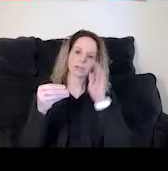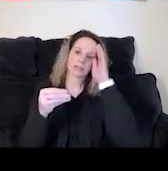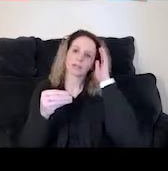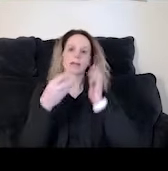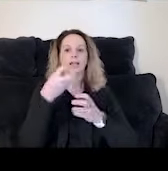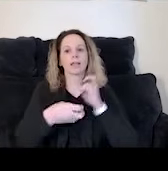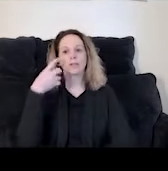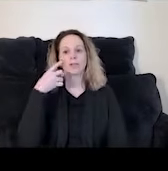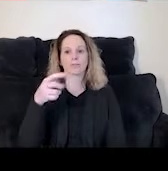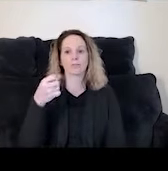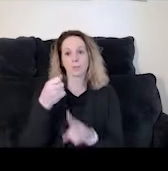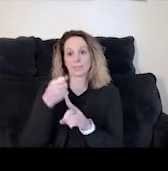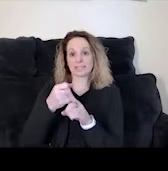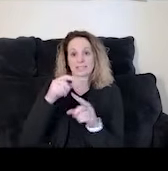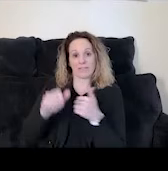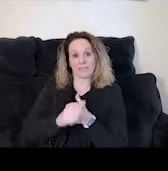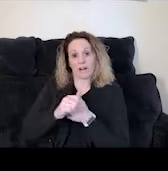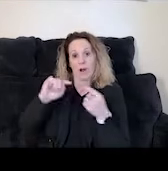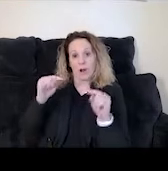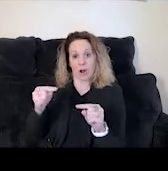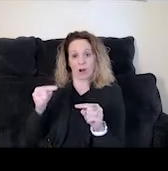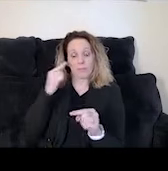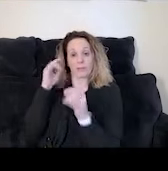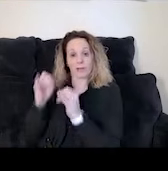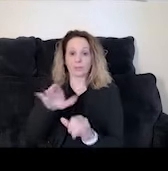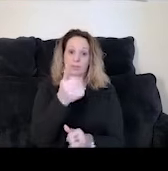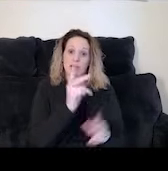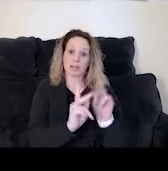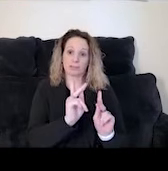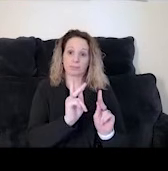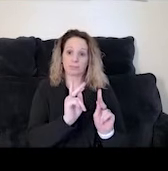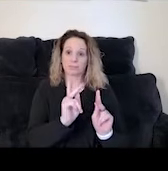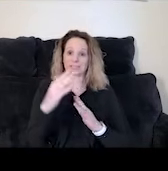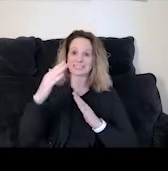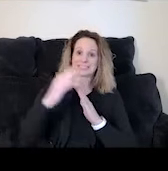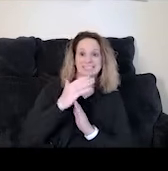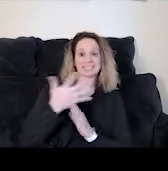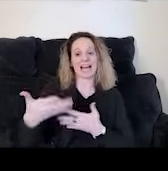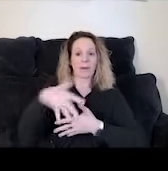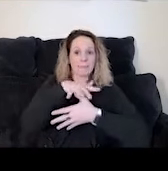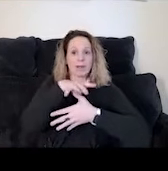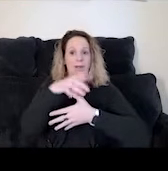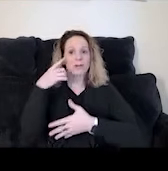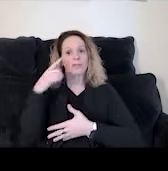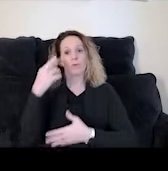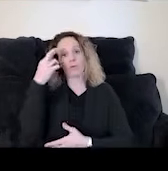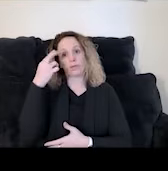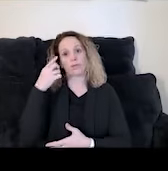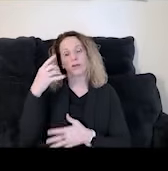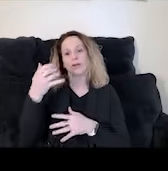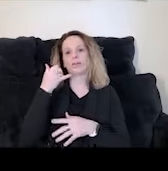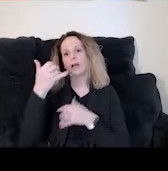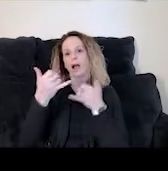issues of self-harm to individuals and to others are some of our top priorities for the calls that come